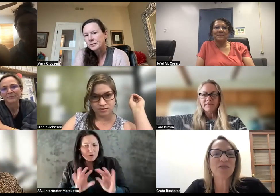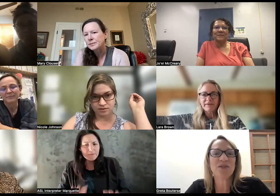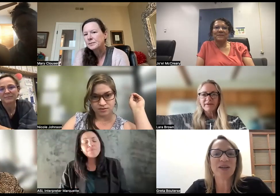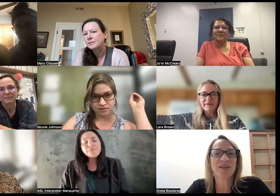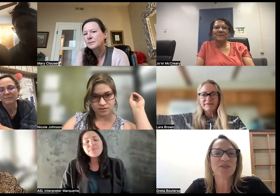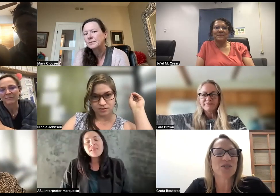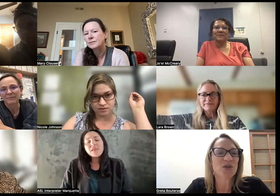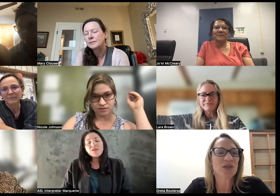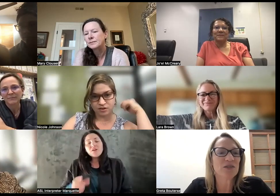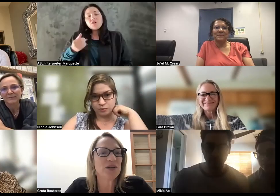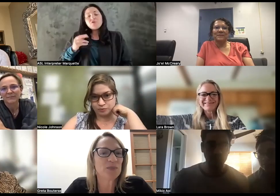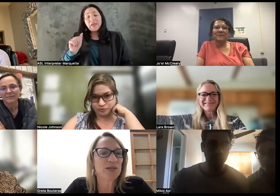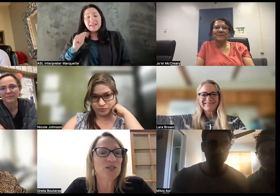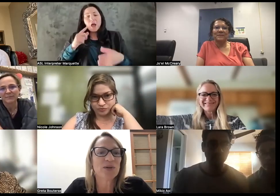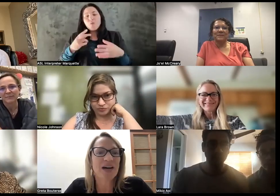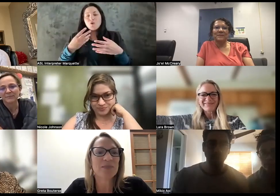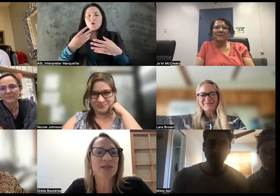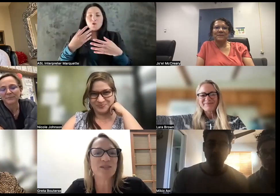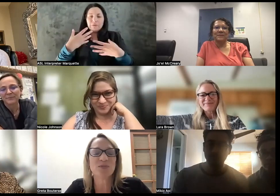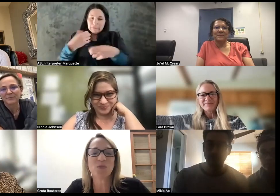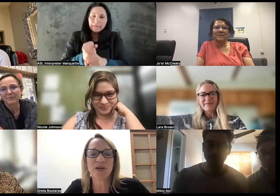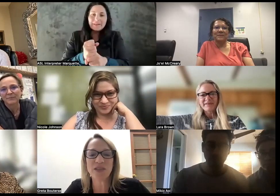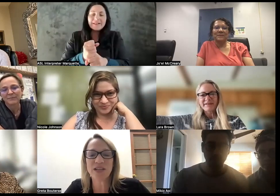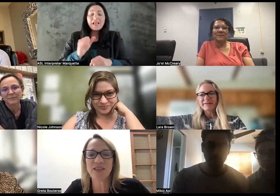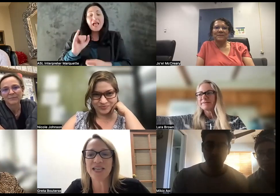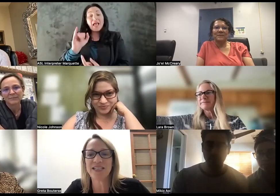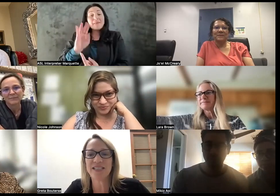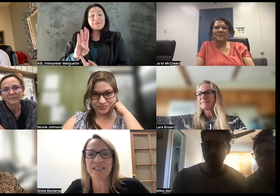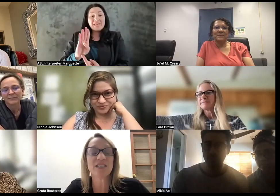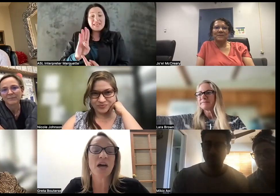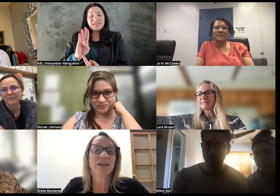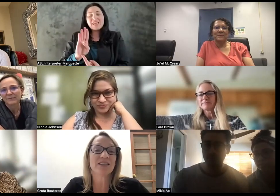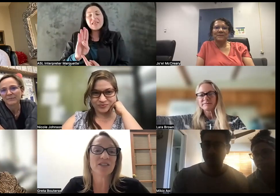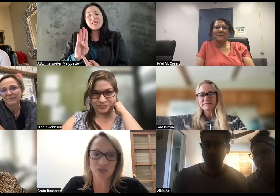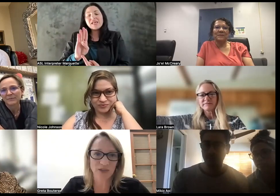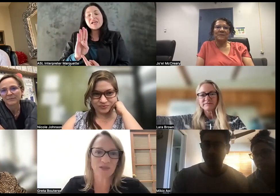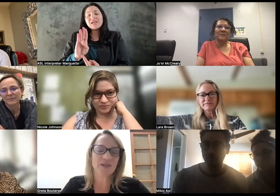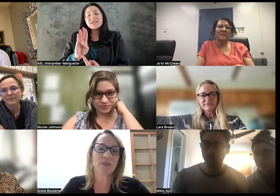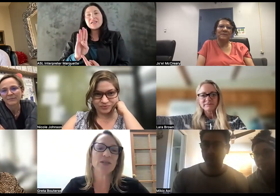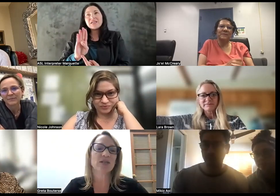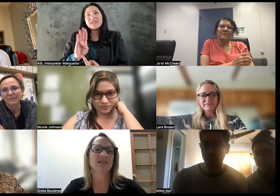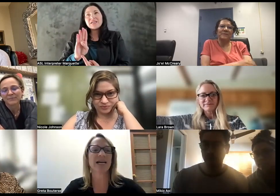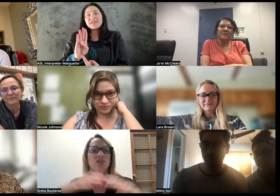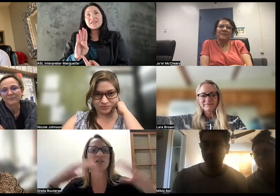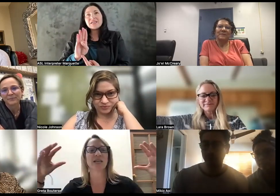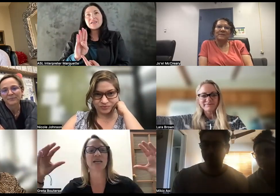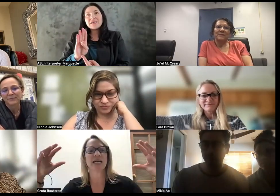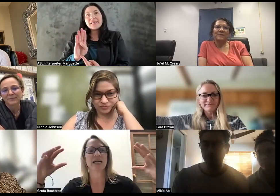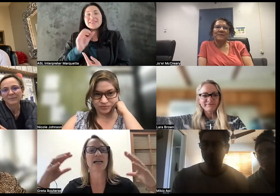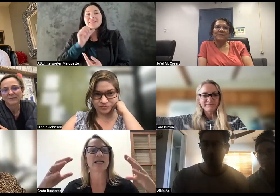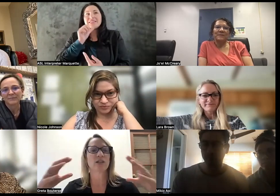I'll give you a short elevator pitch, but IB is one thing it's not a short elevator pitch because it's